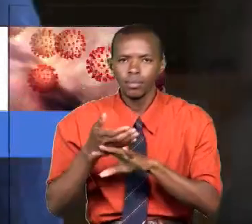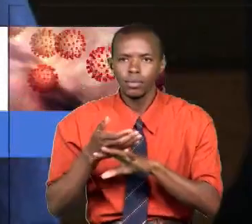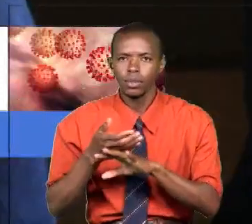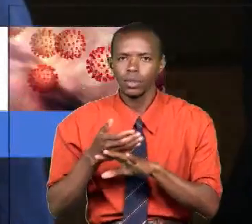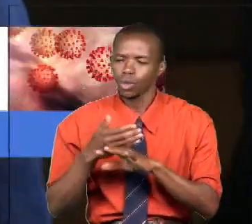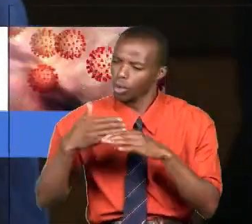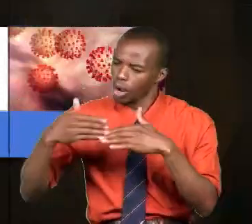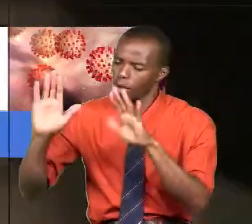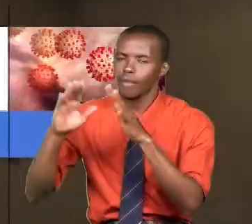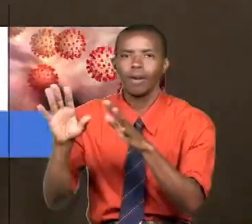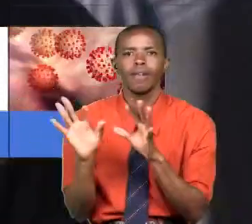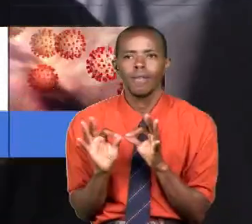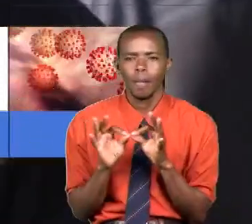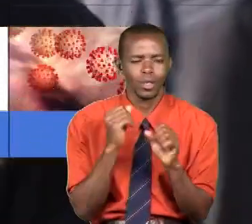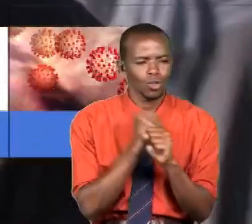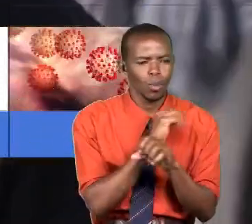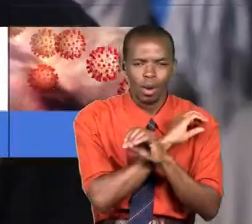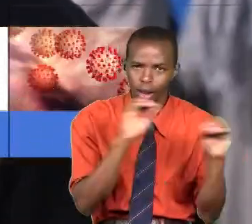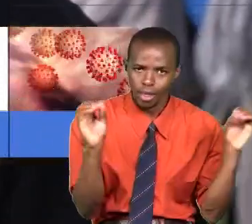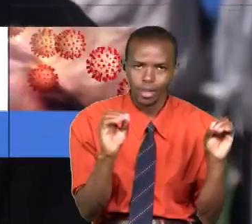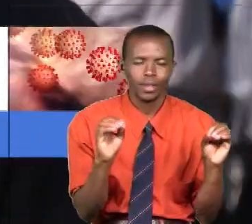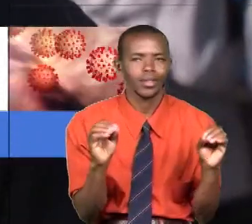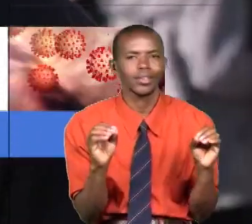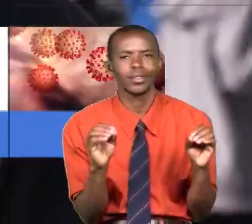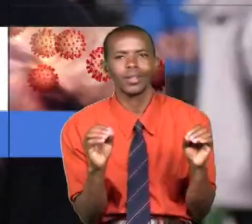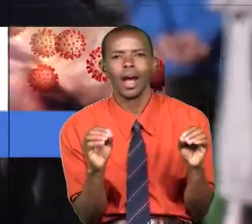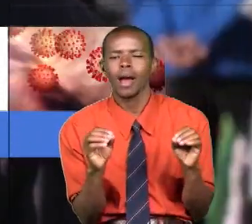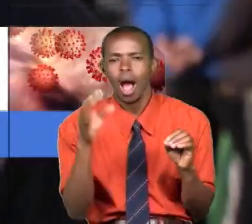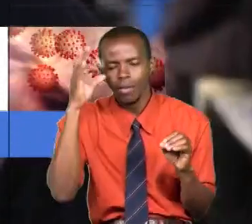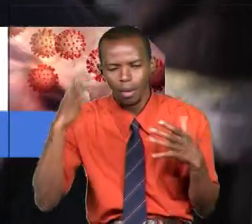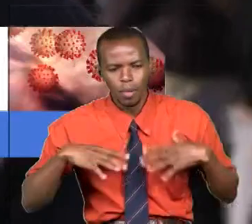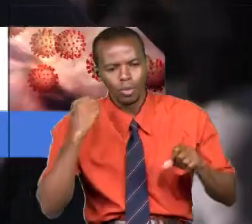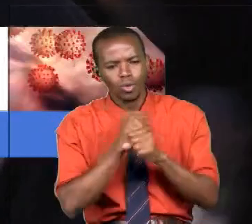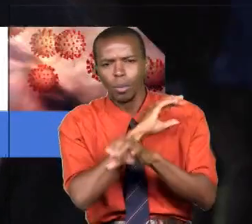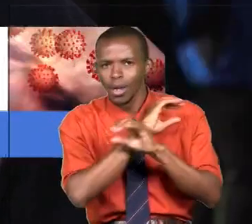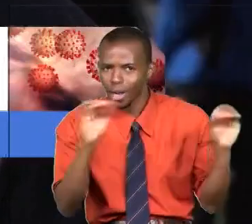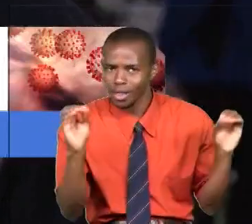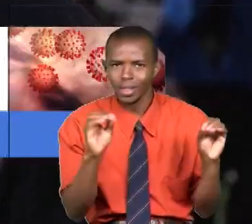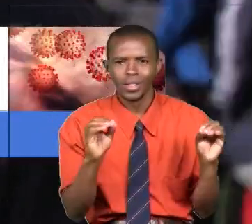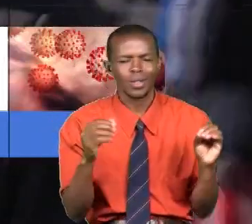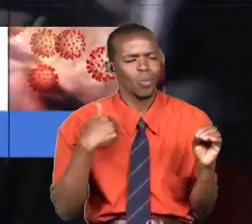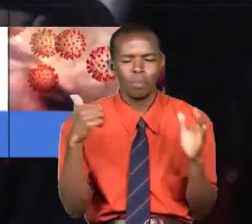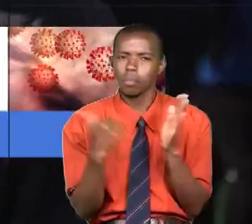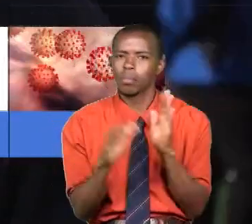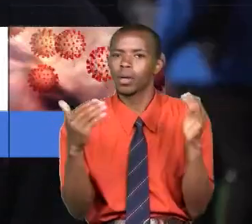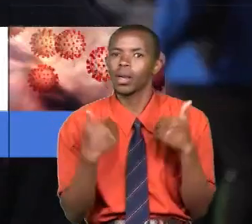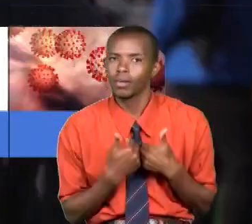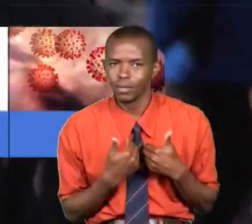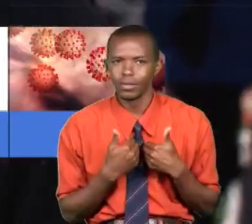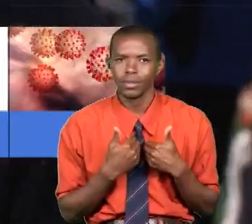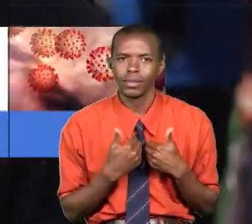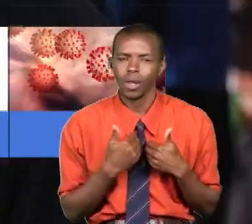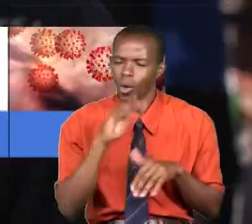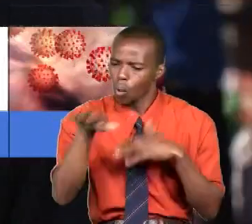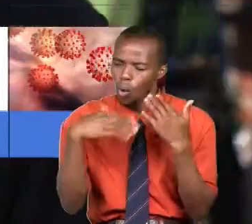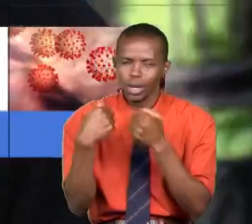from your family. There's no job, there's no work for people in Afghanistan, and they're facing like economic problems. And also, so these are all